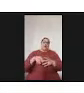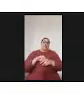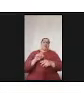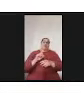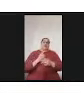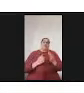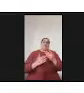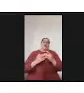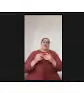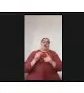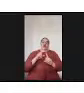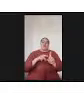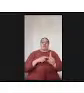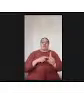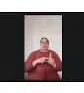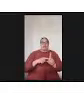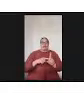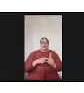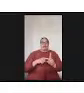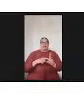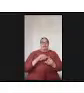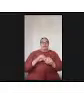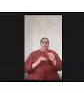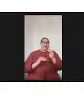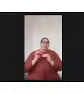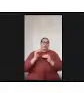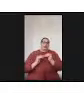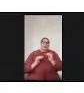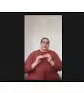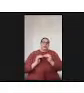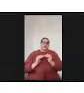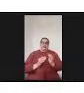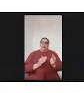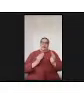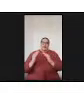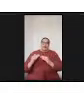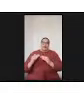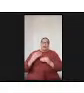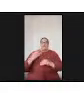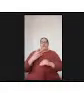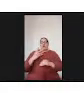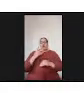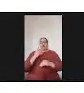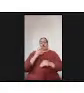fire compliance in this building and the building next door, which is 4 Dobb Street.